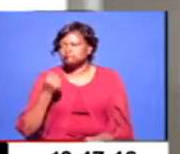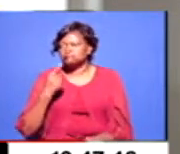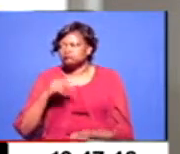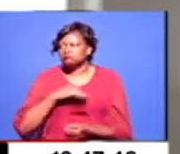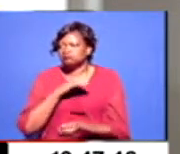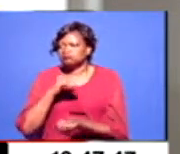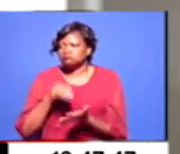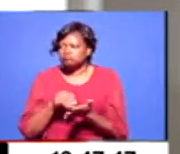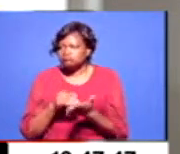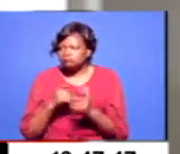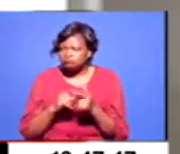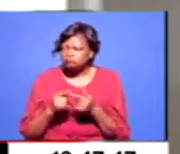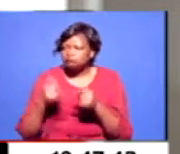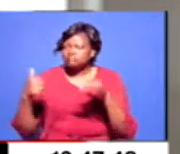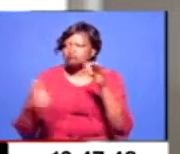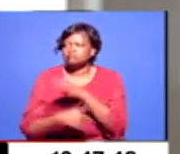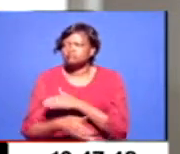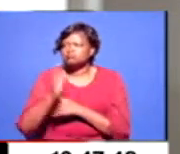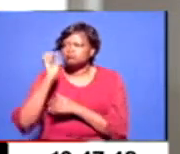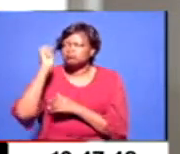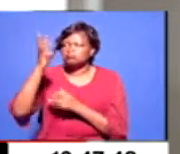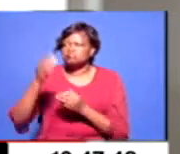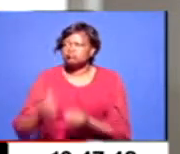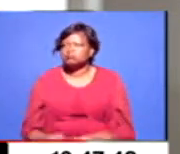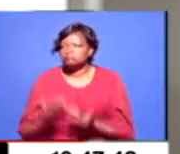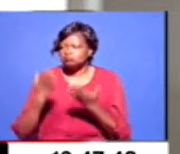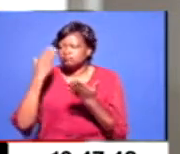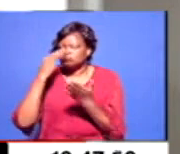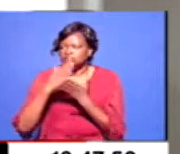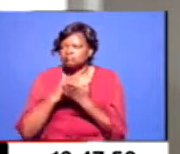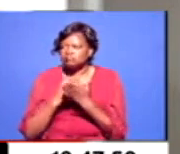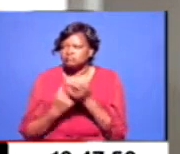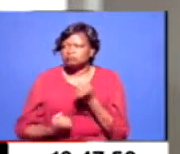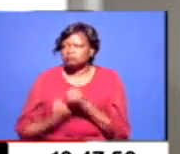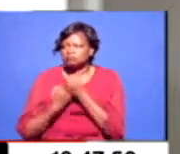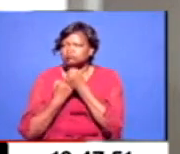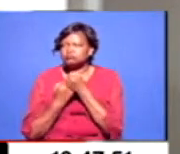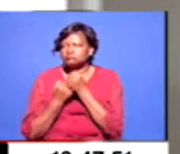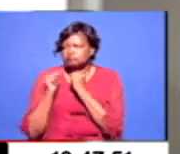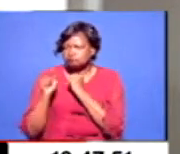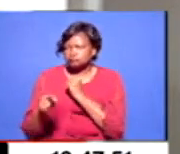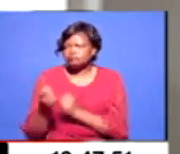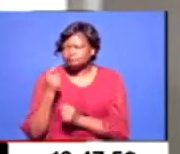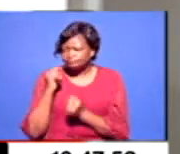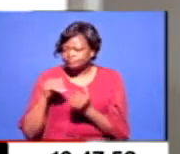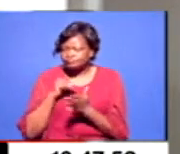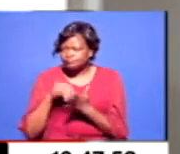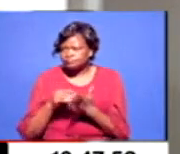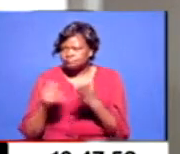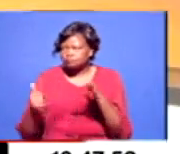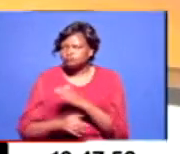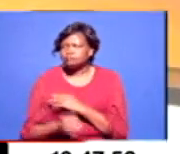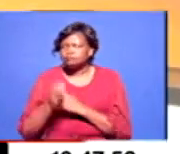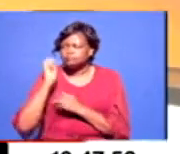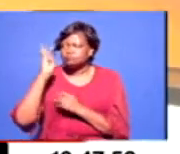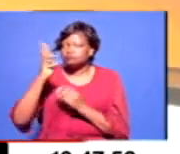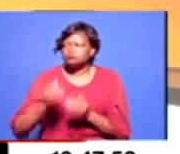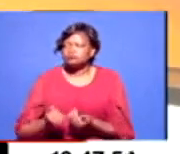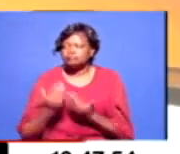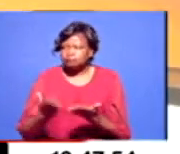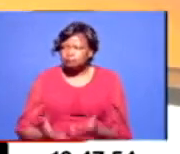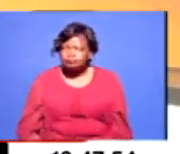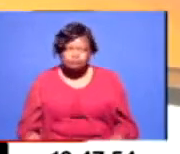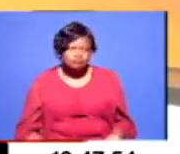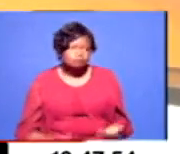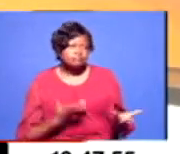because the program is supported by Beryl's Medical Center under God Will Provide. Uh-huh. And Lucy, perhaps to